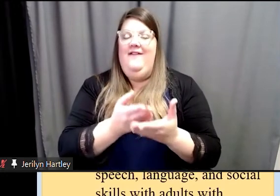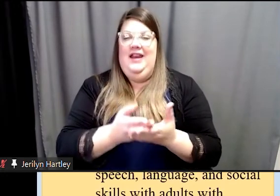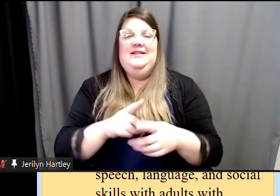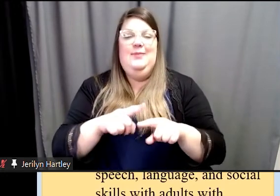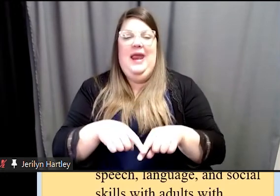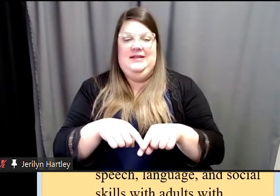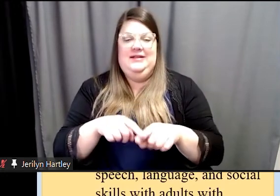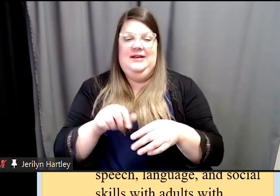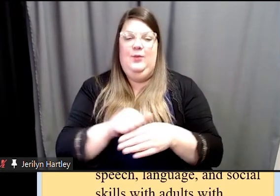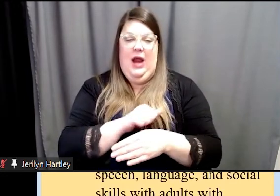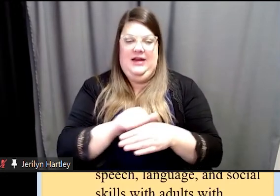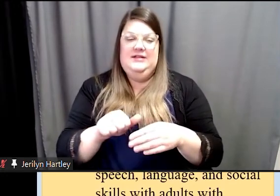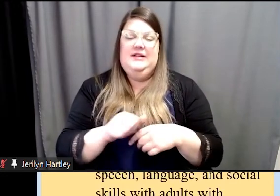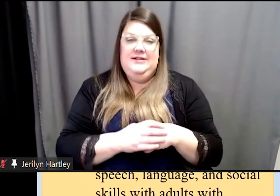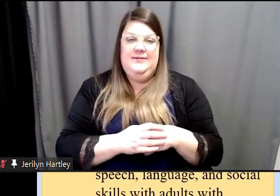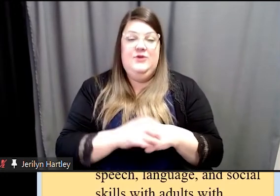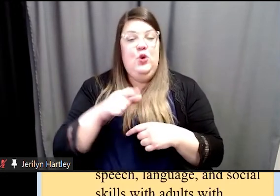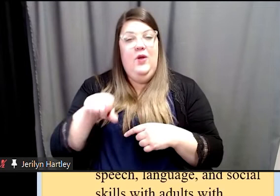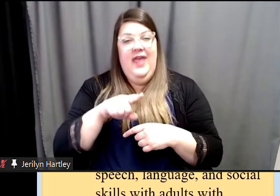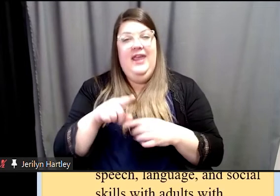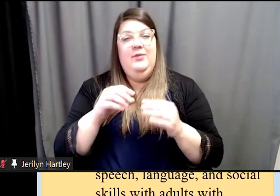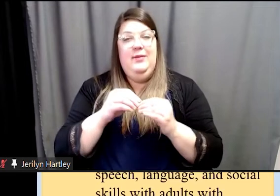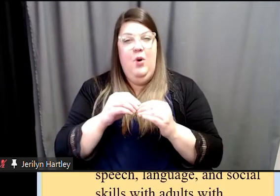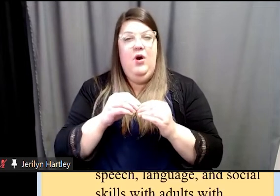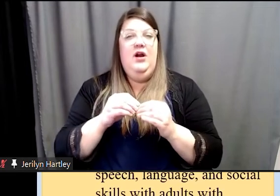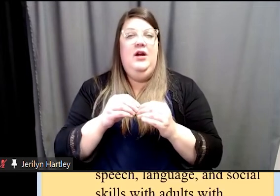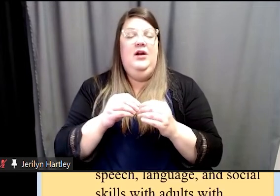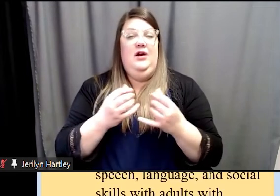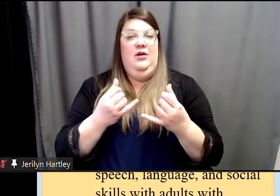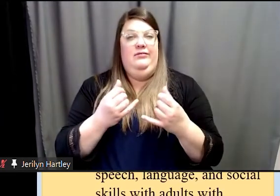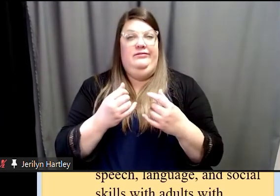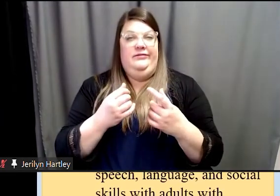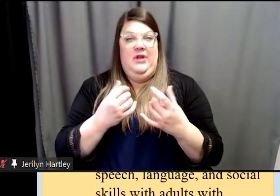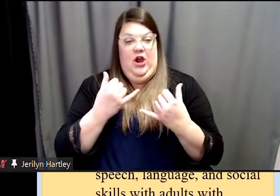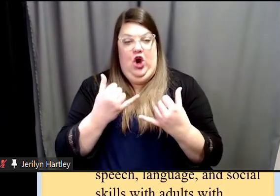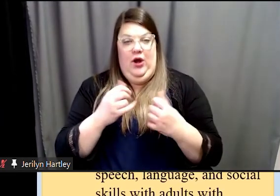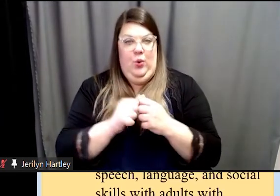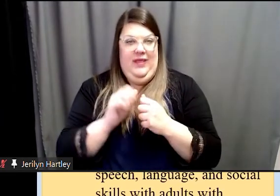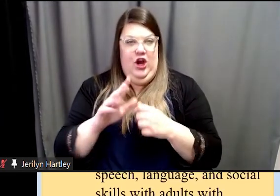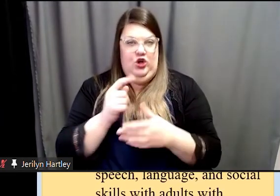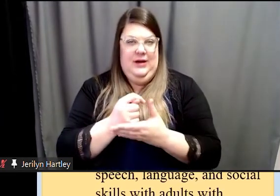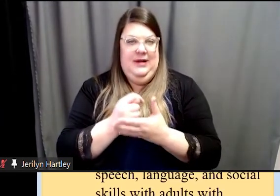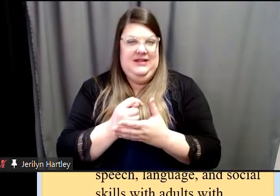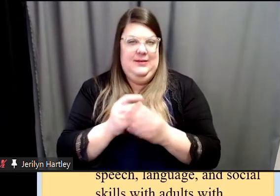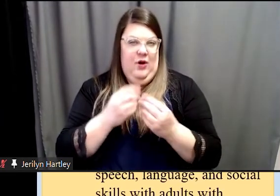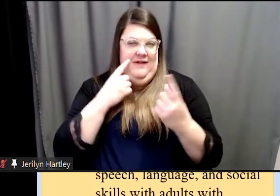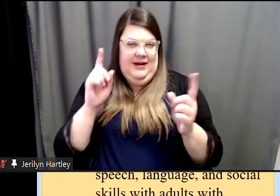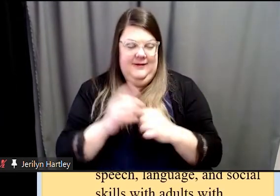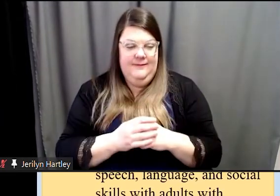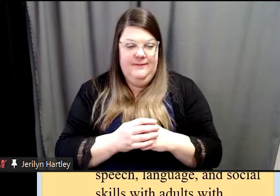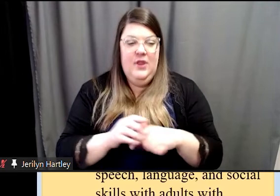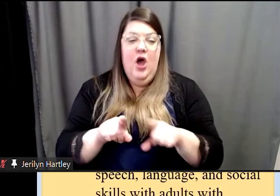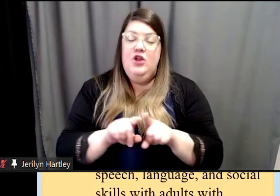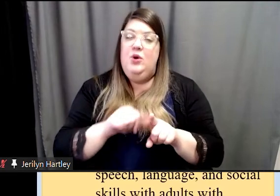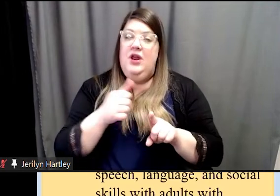up to date on new knowledge in the field and provide the most effective treatments. Another tip focuses on the environment of the